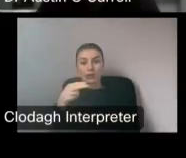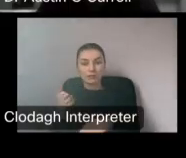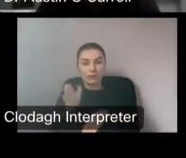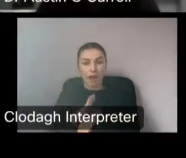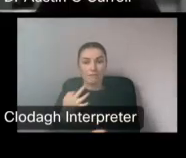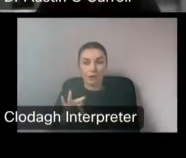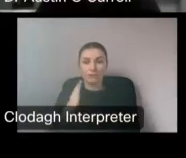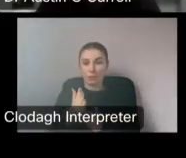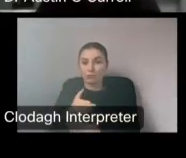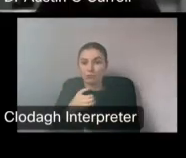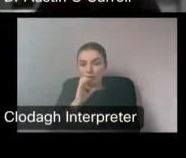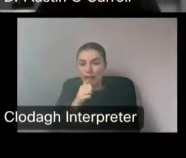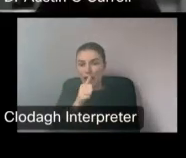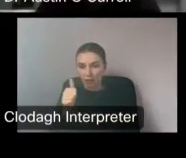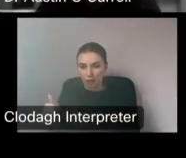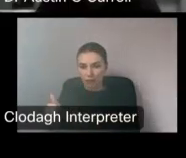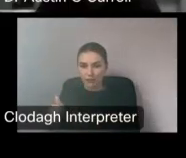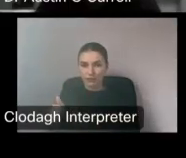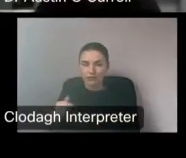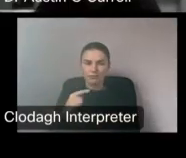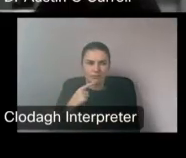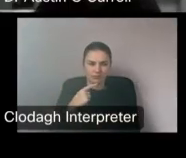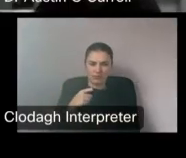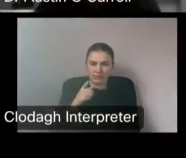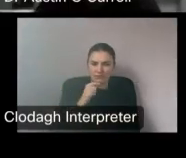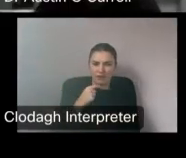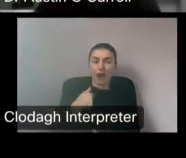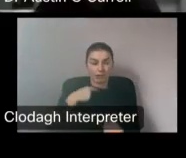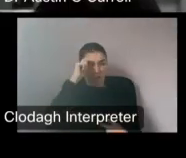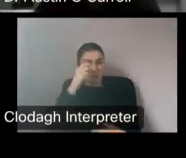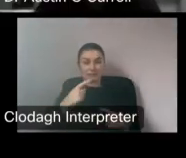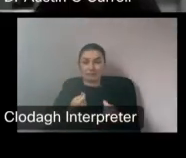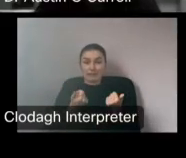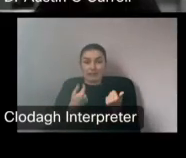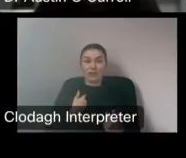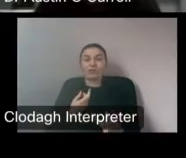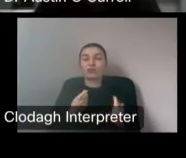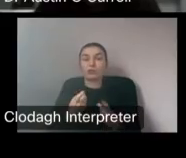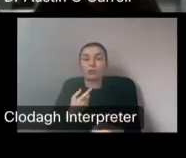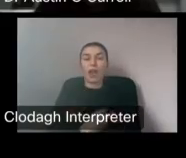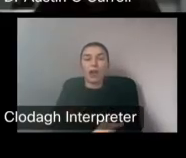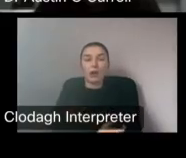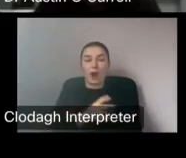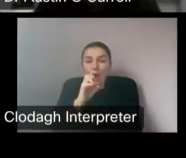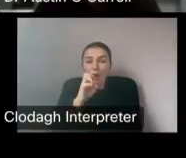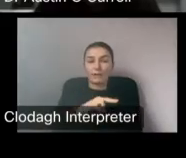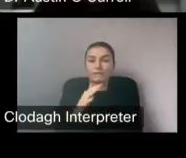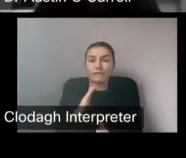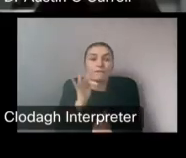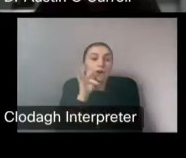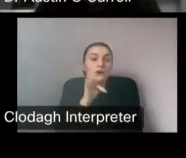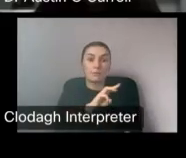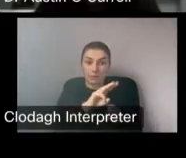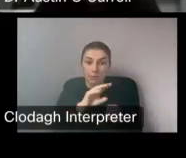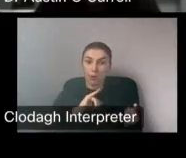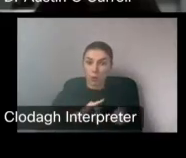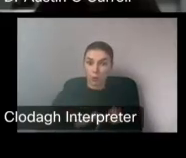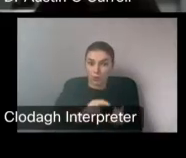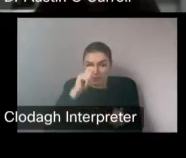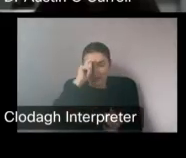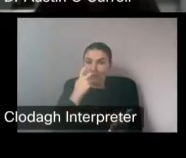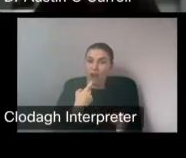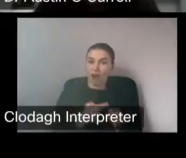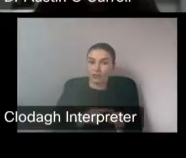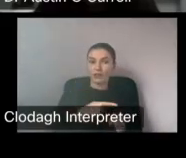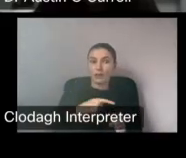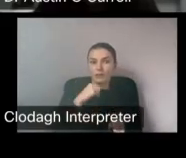withdrawals. He said, I found it easy. I was just using heroin for fun. He says, the people who find it hard to come off heroin, they're the ones who are using it because they had a